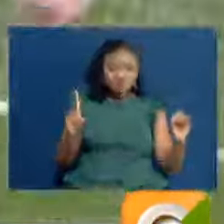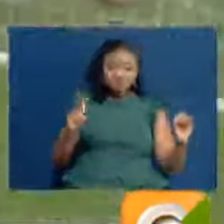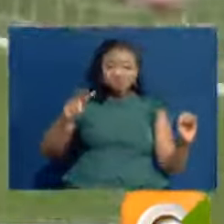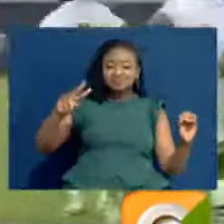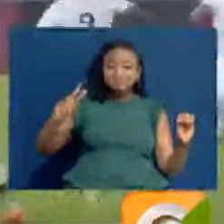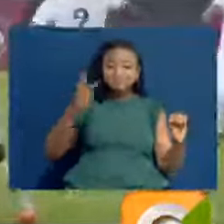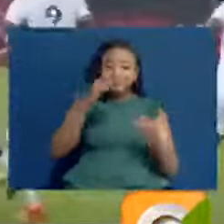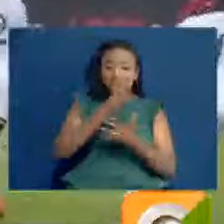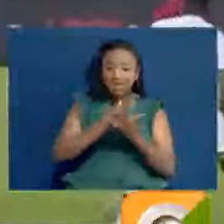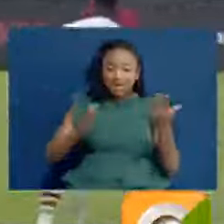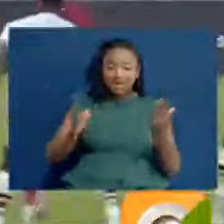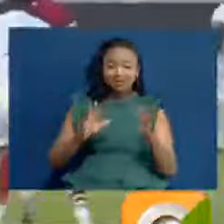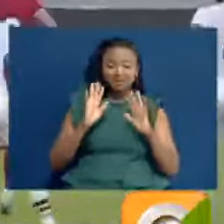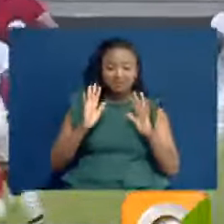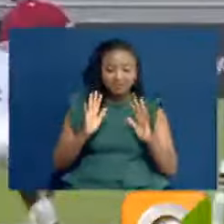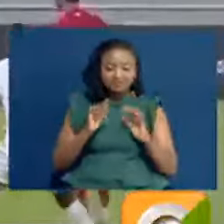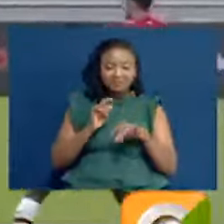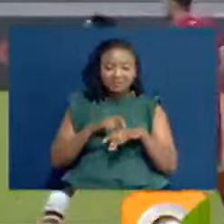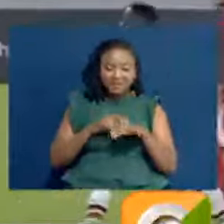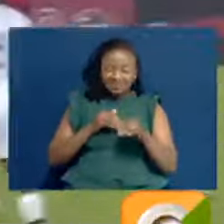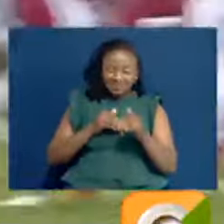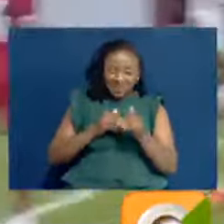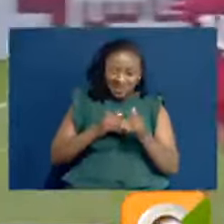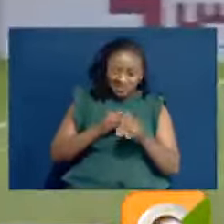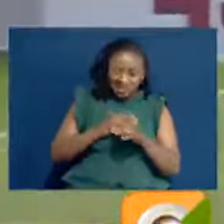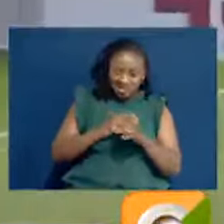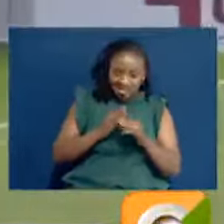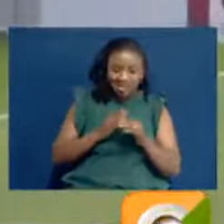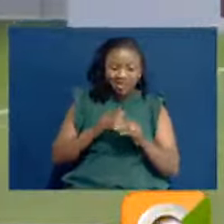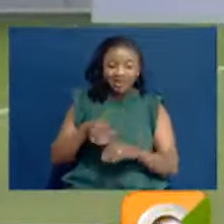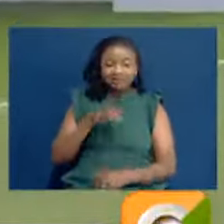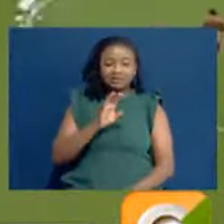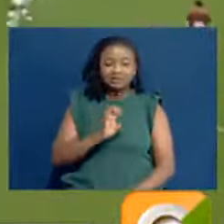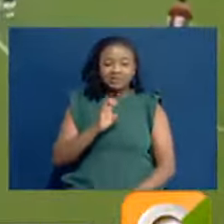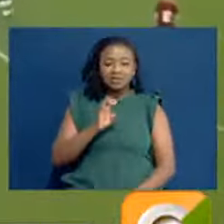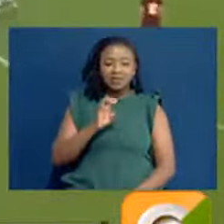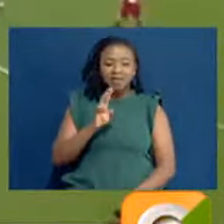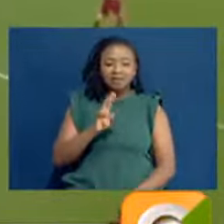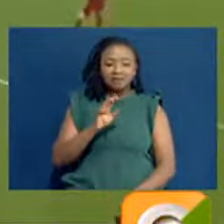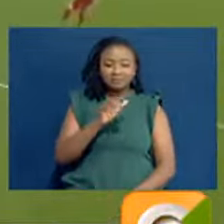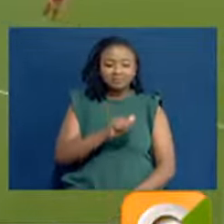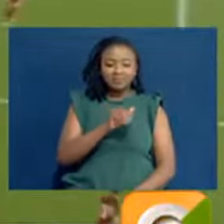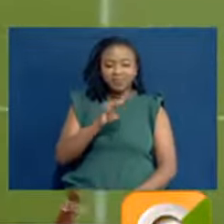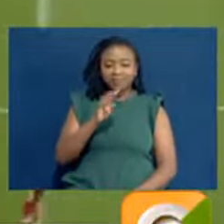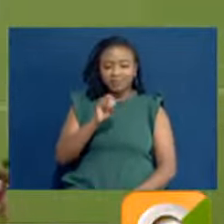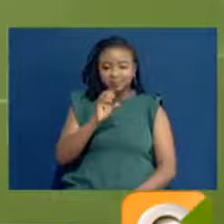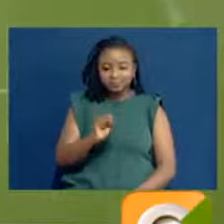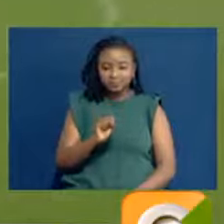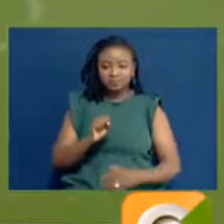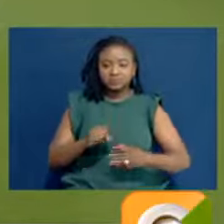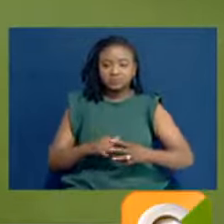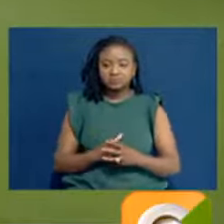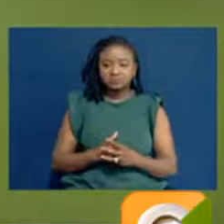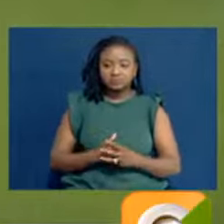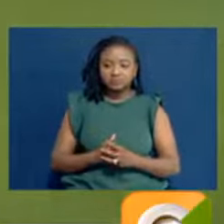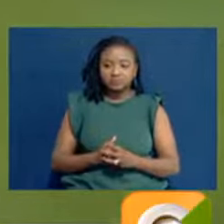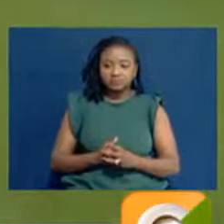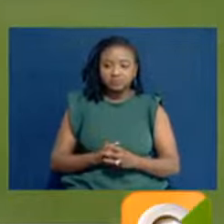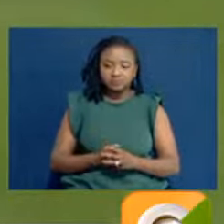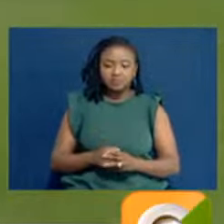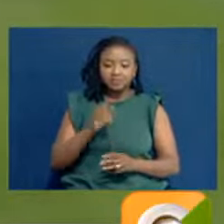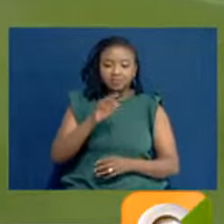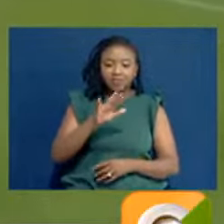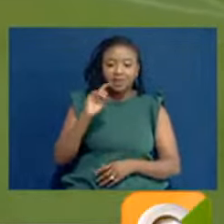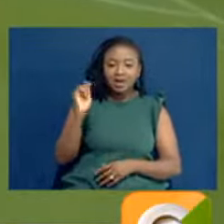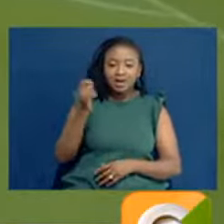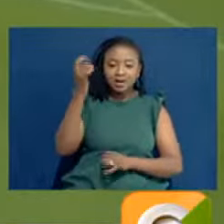second half injury time, late substitute Amos Nondi tapped in the winner from captain Michael Olunga's cutback. Harambee stars